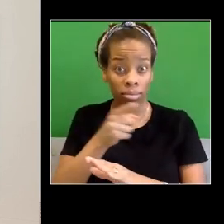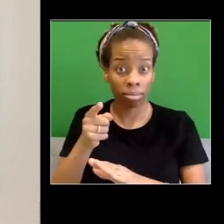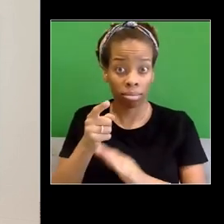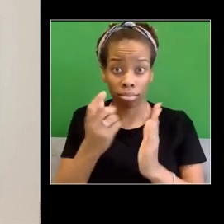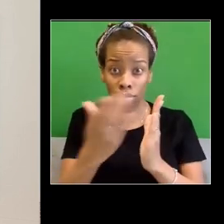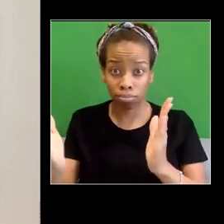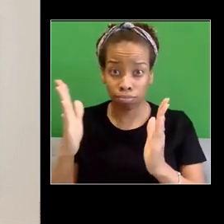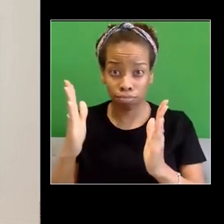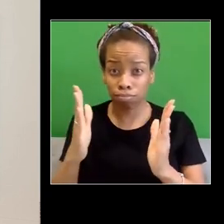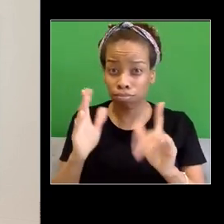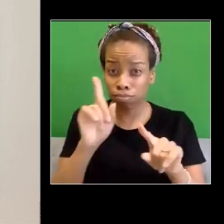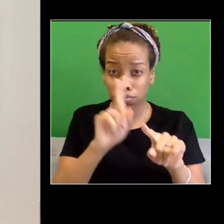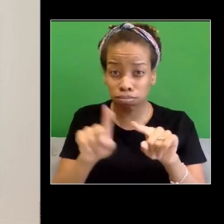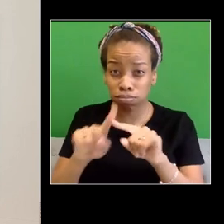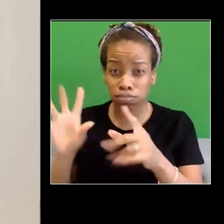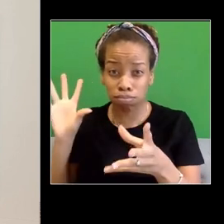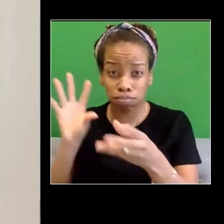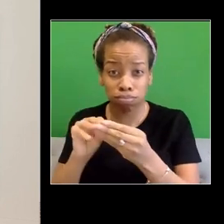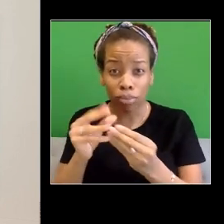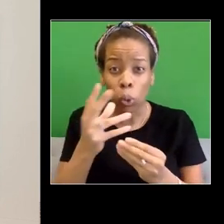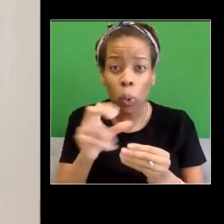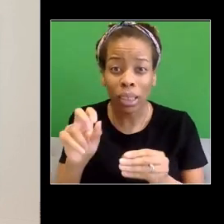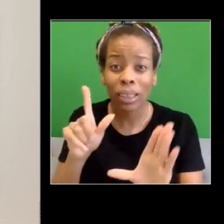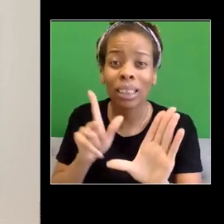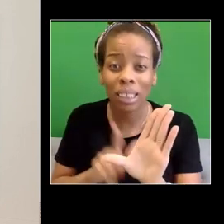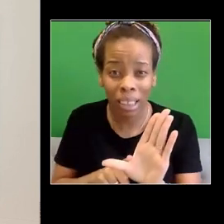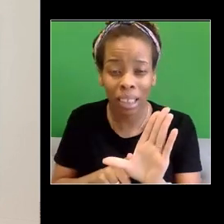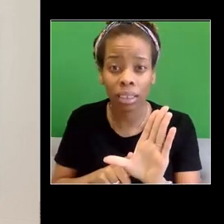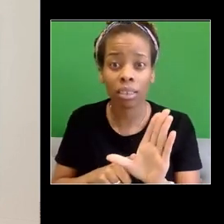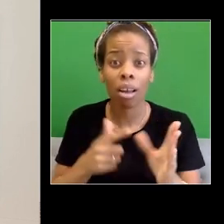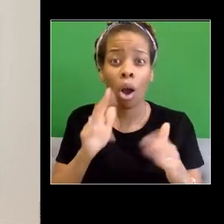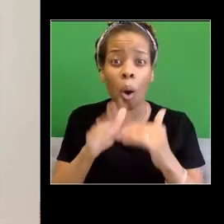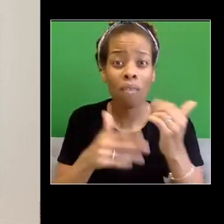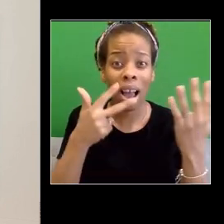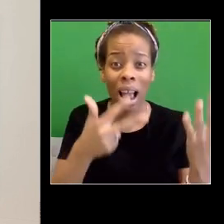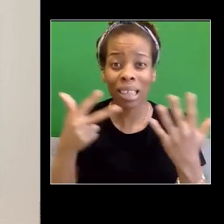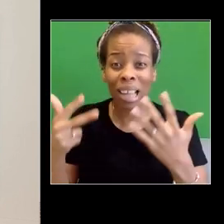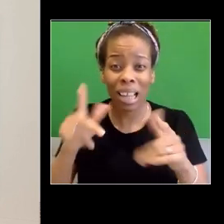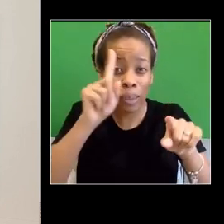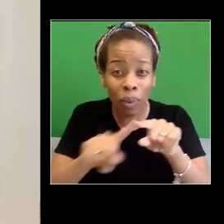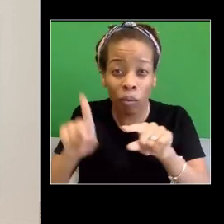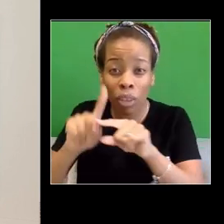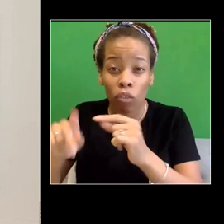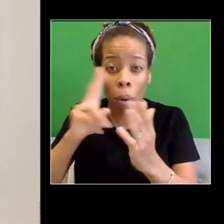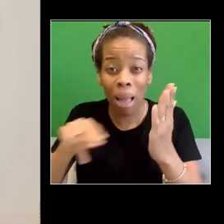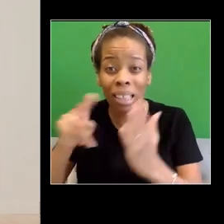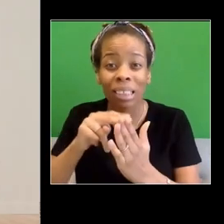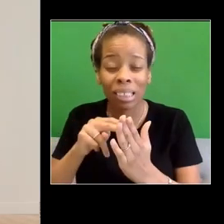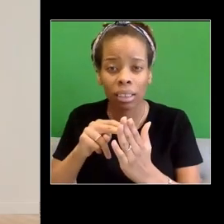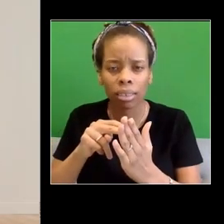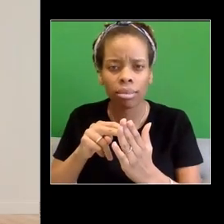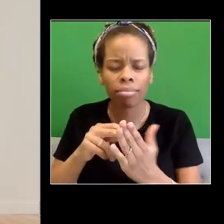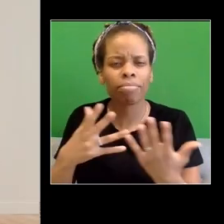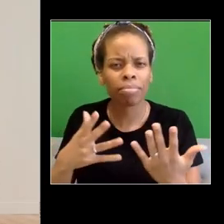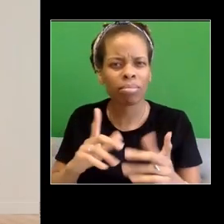two decades of work, you know, over 80 works of art. How does this feel? And what has it taught